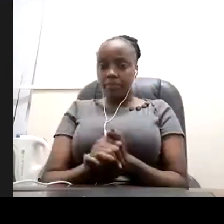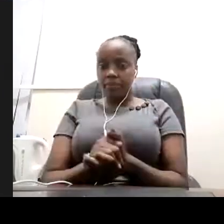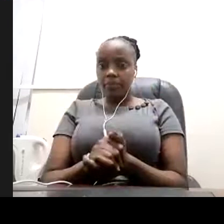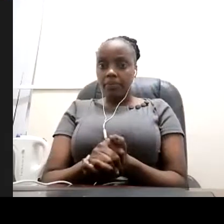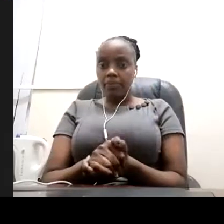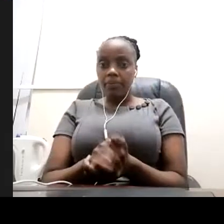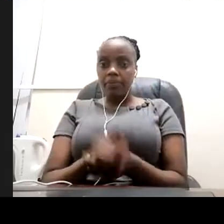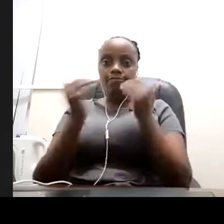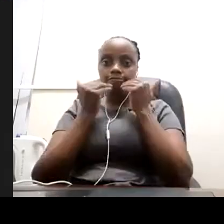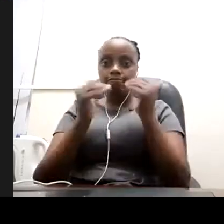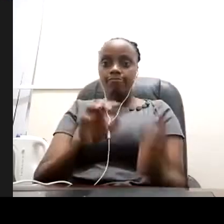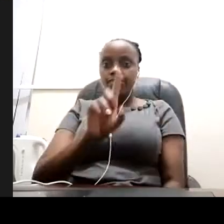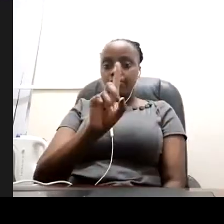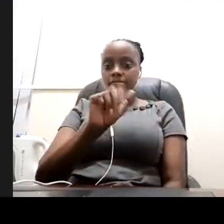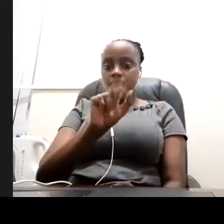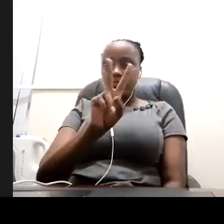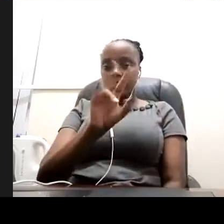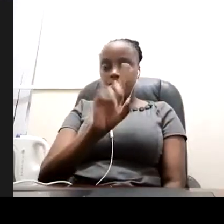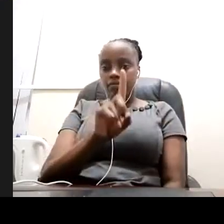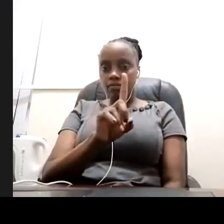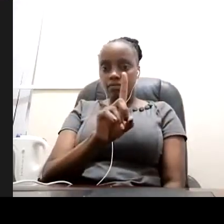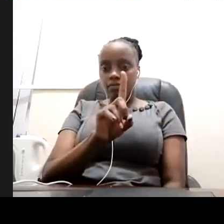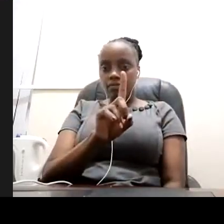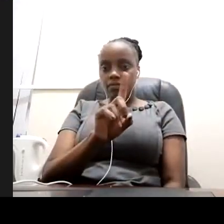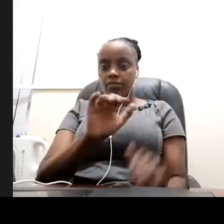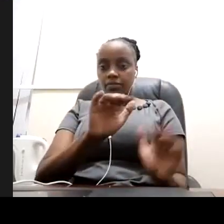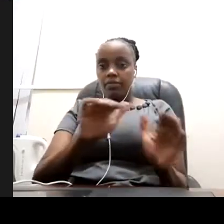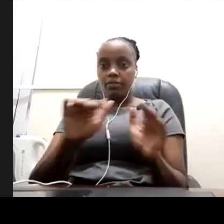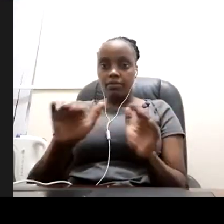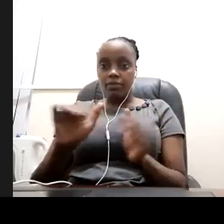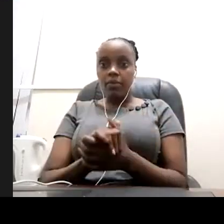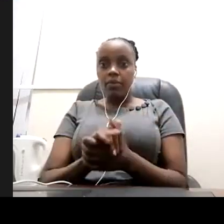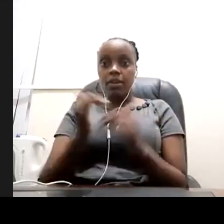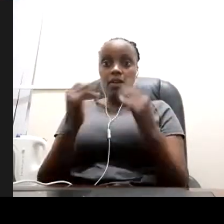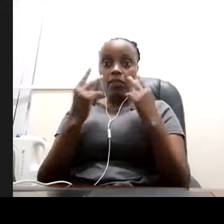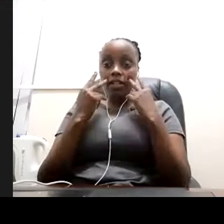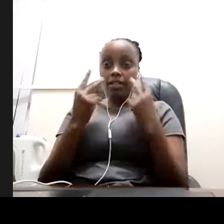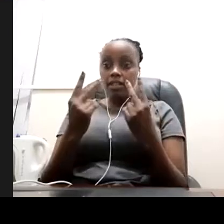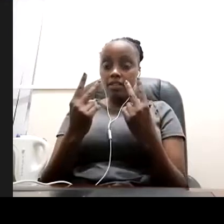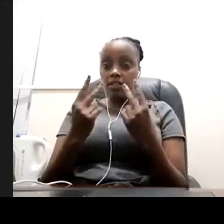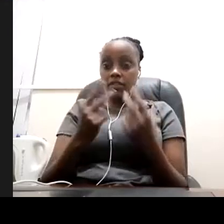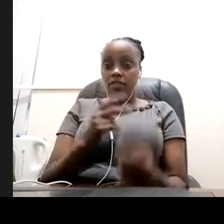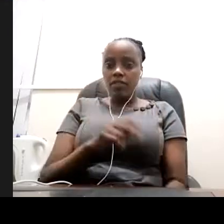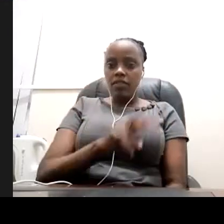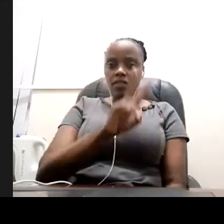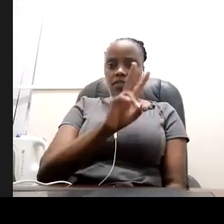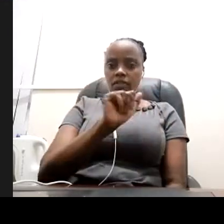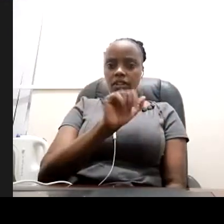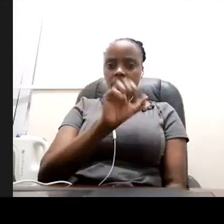Thank you, David. Thank you very much. And I can now see that Danlami Basharu has joined